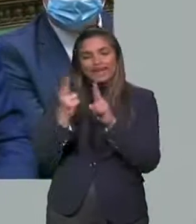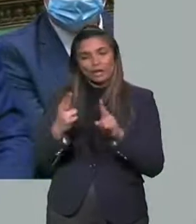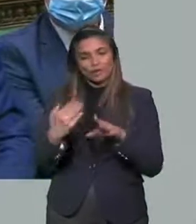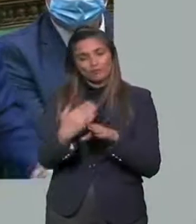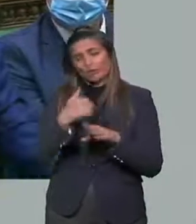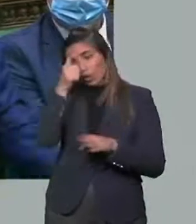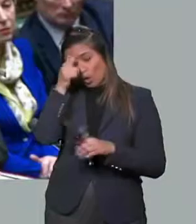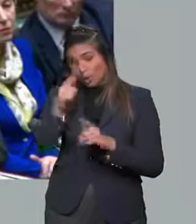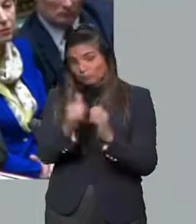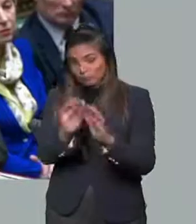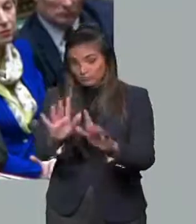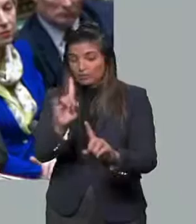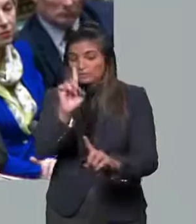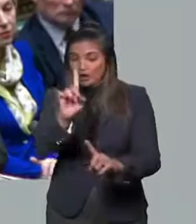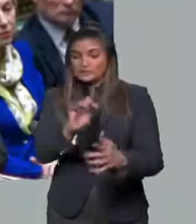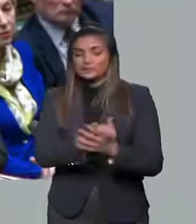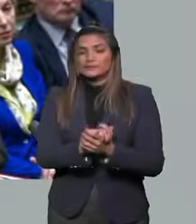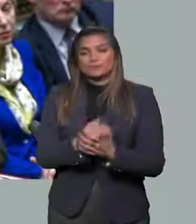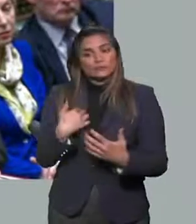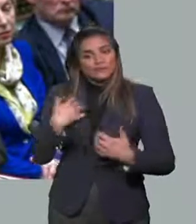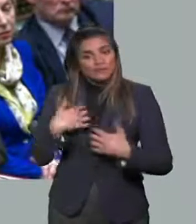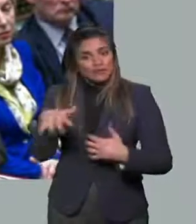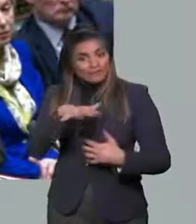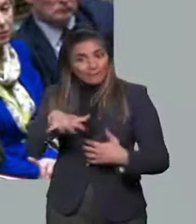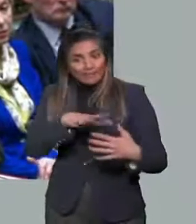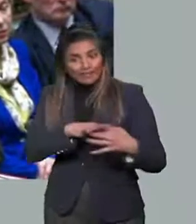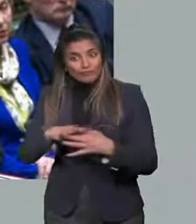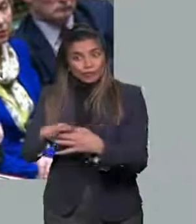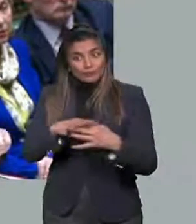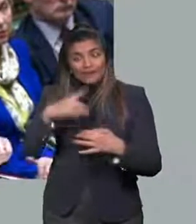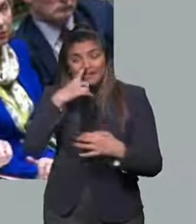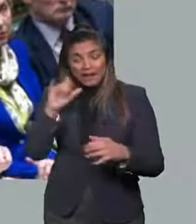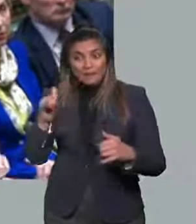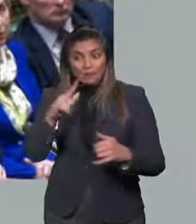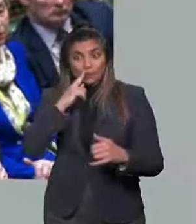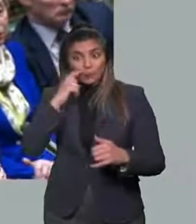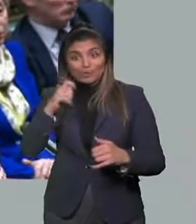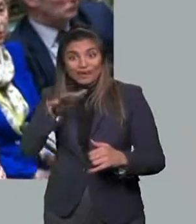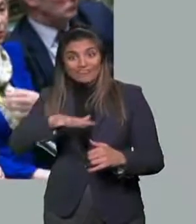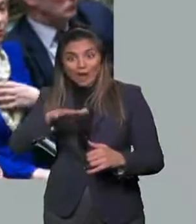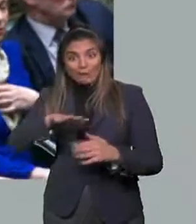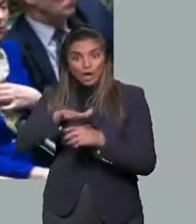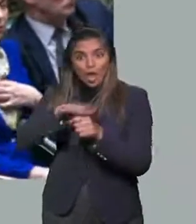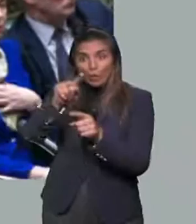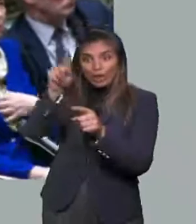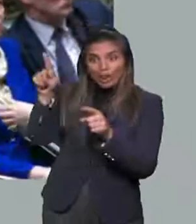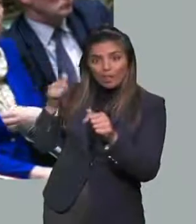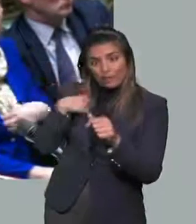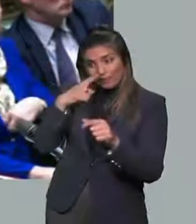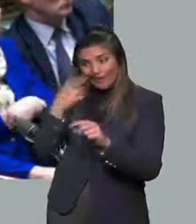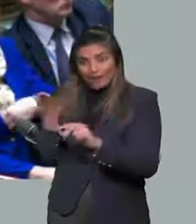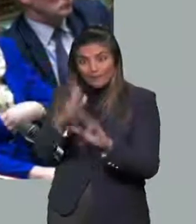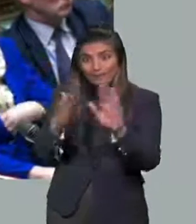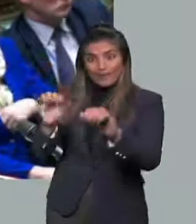appreciates that. We're keen to find out if family reunion options with Ukrainian family in the region have been considered. We also